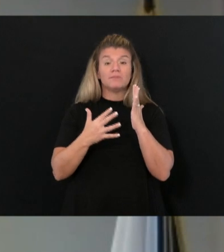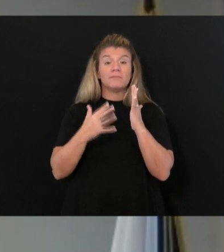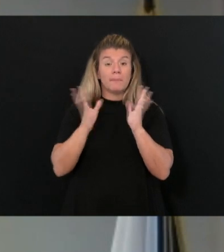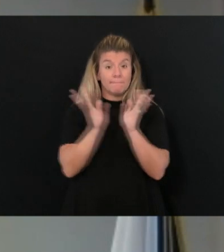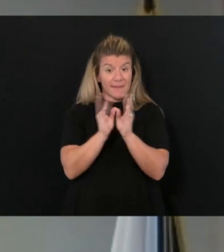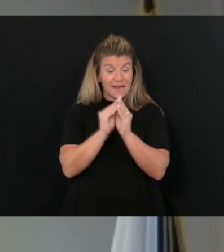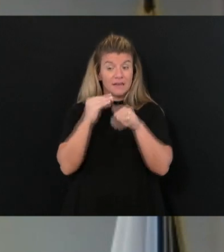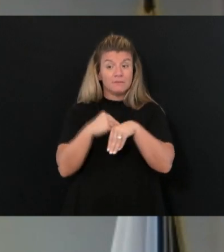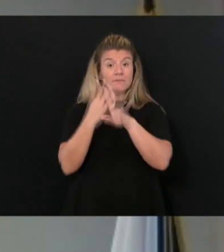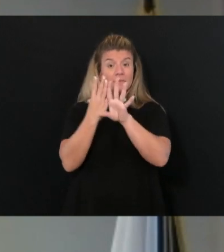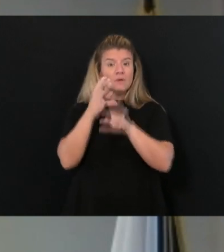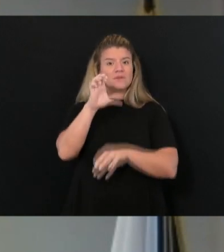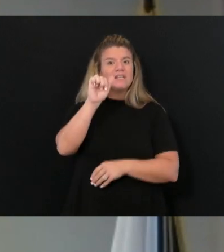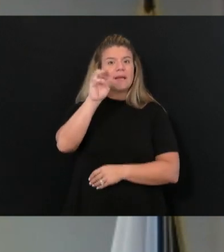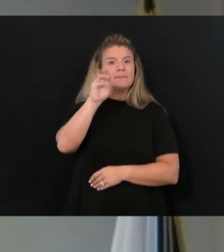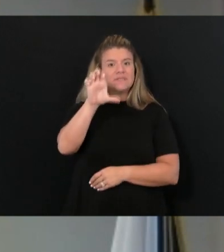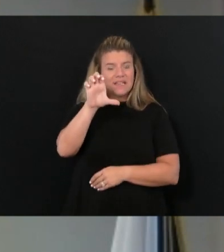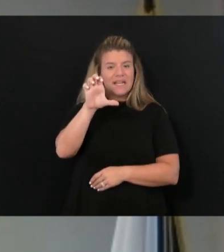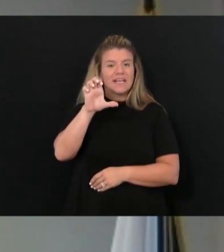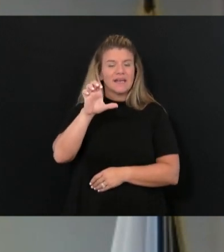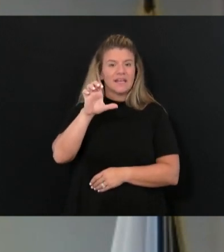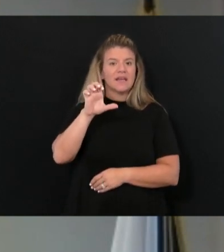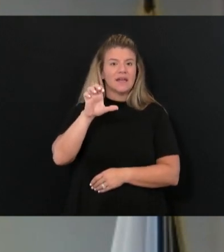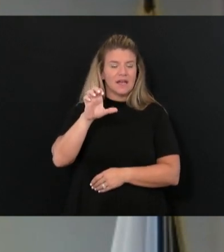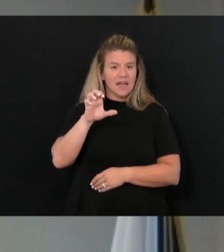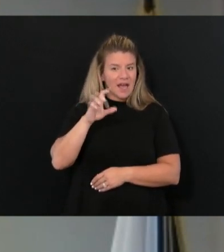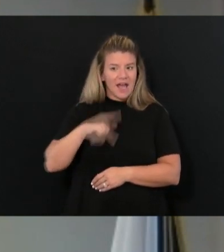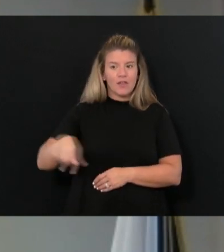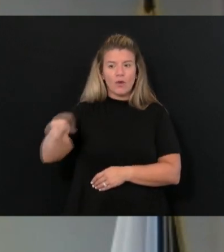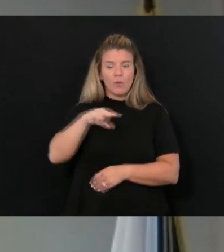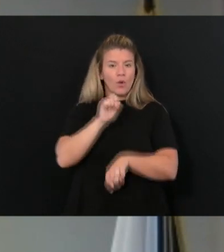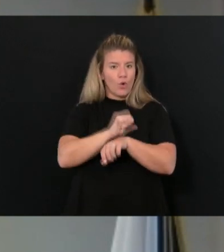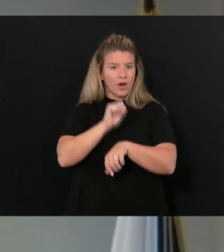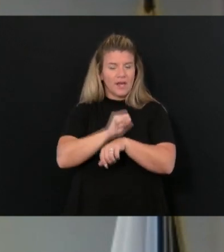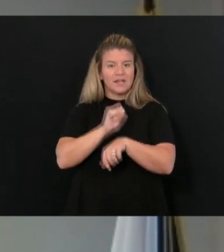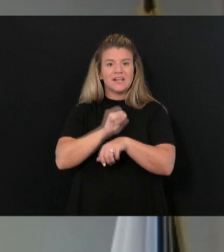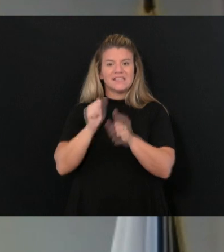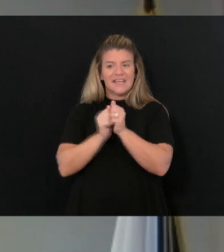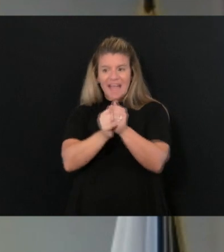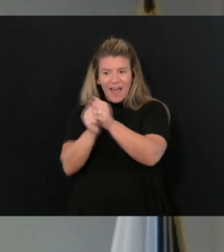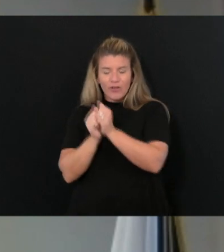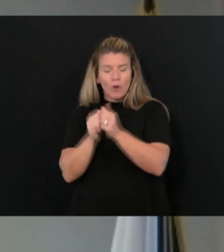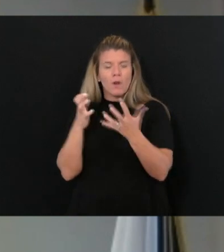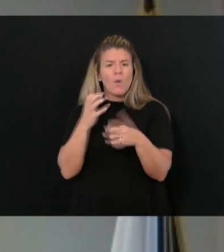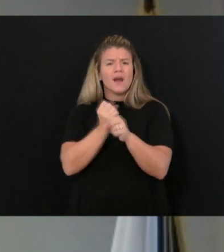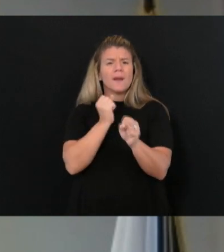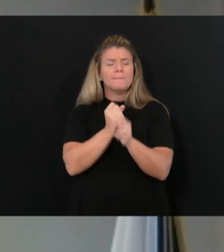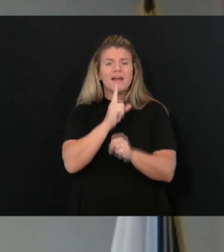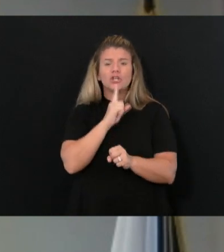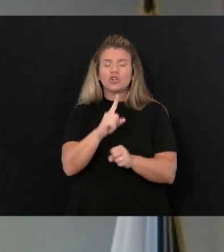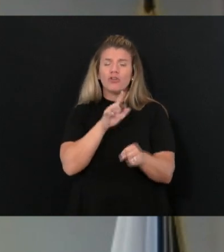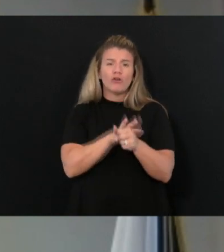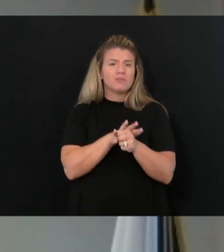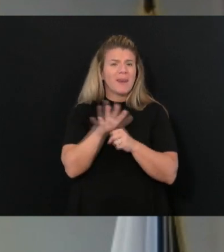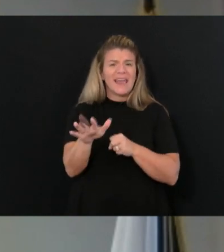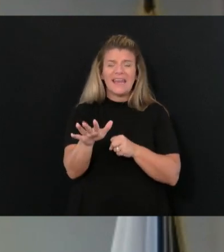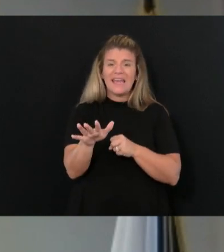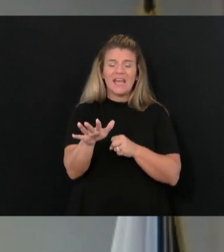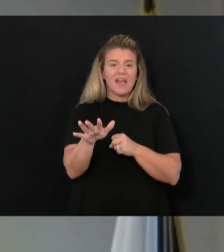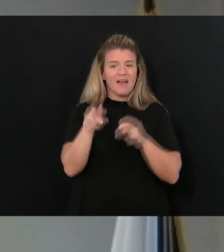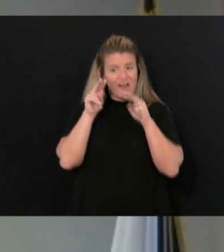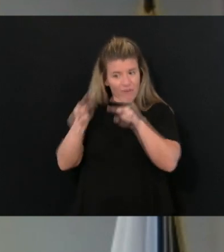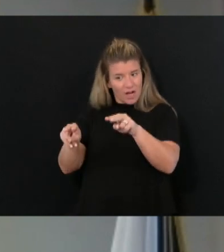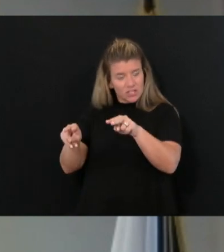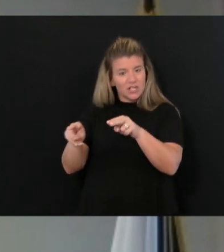with CMC and the ownership. Larry Pack has arranged that to try to make sure that there's plenty of oversight